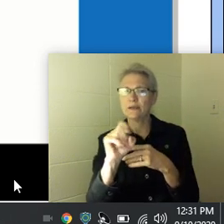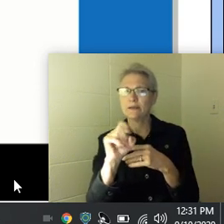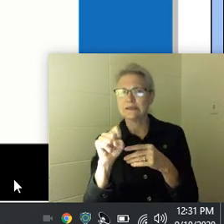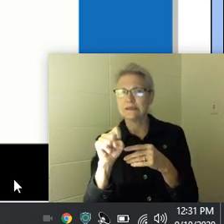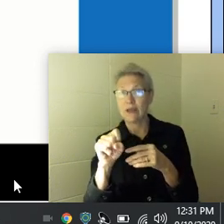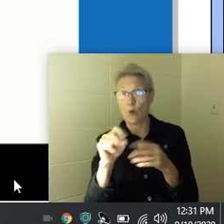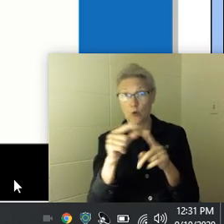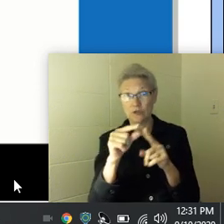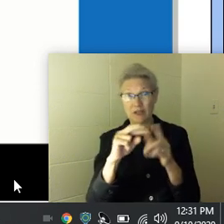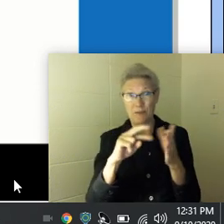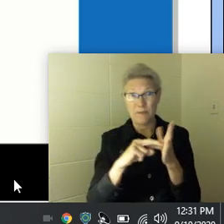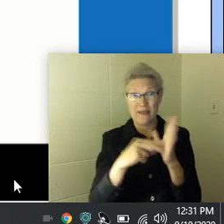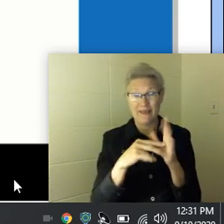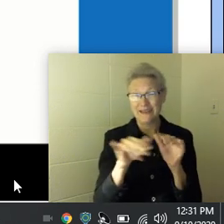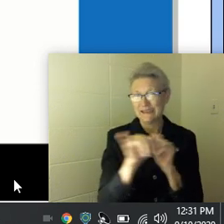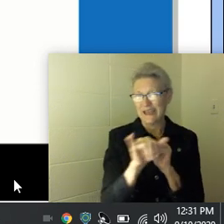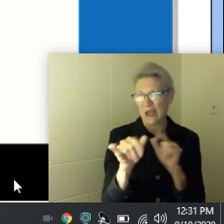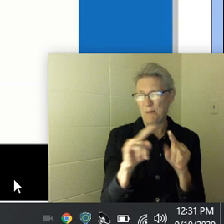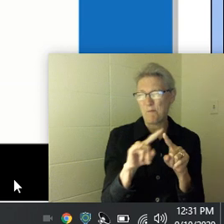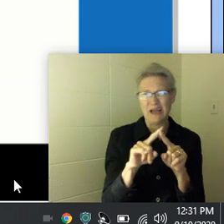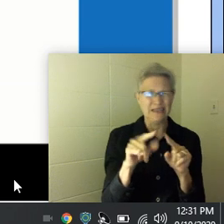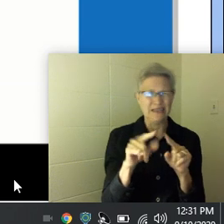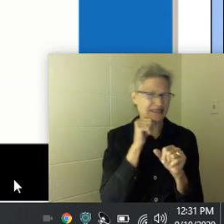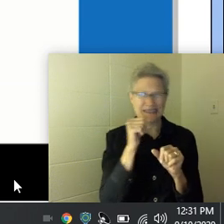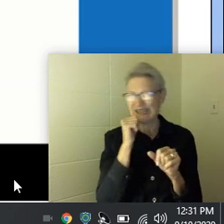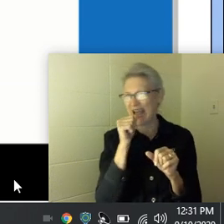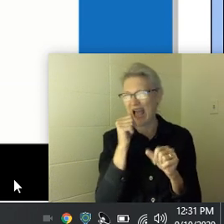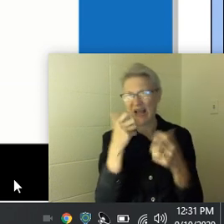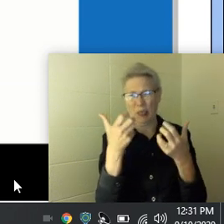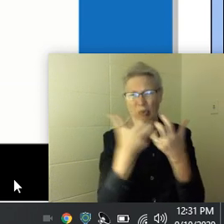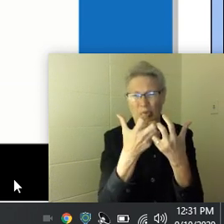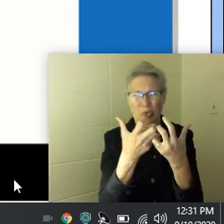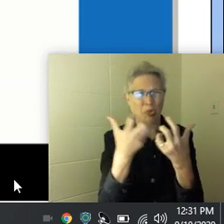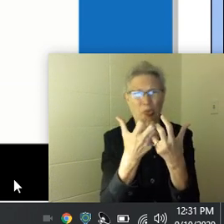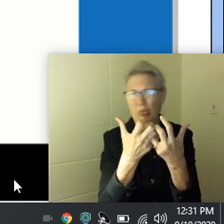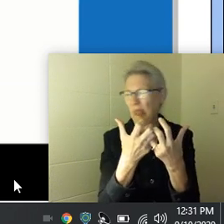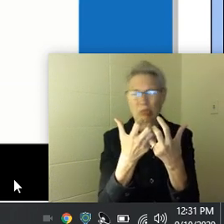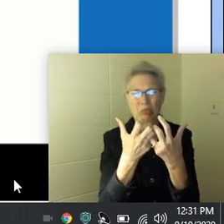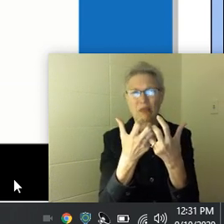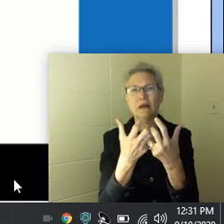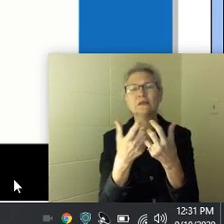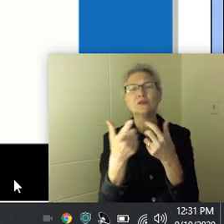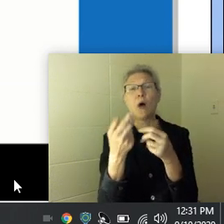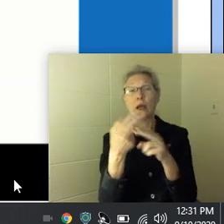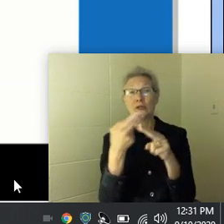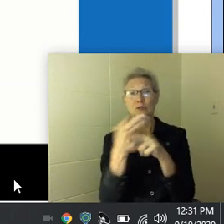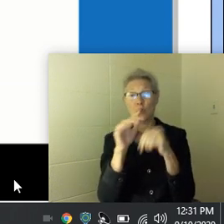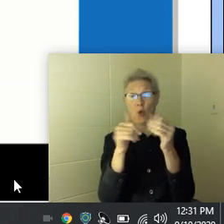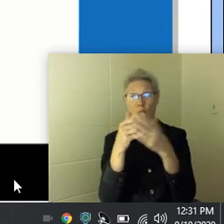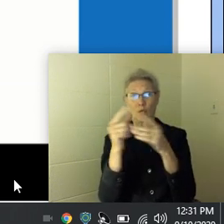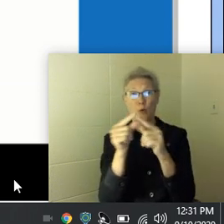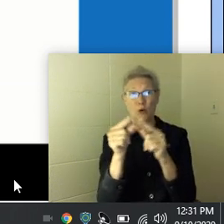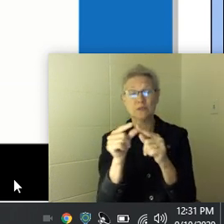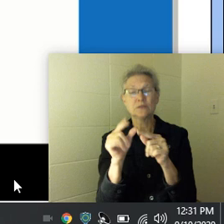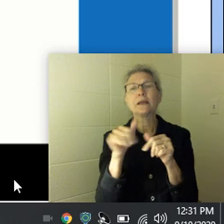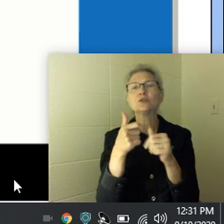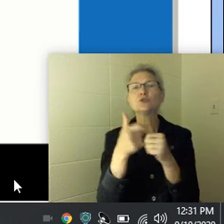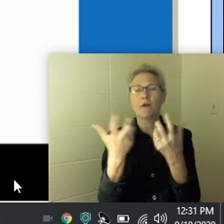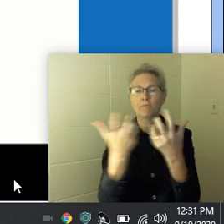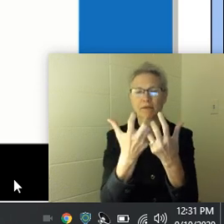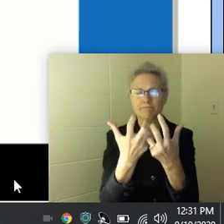them that are just like, does that make sense? So I could use all of these words, but you just want to make sure that